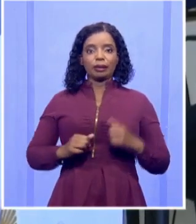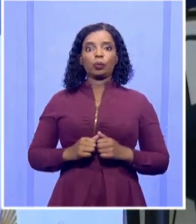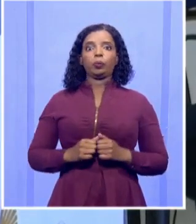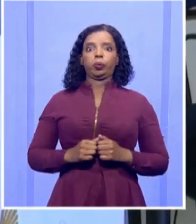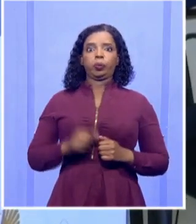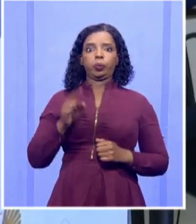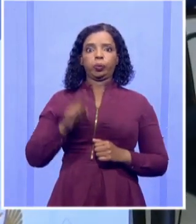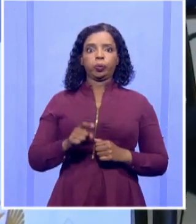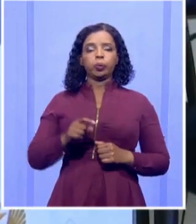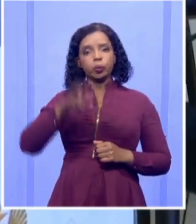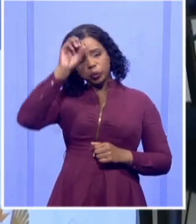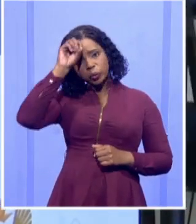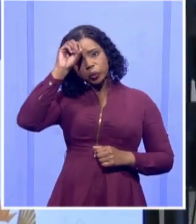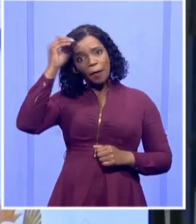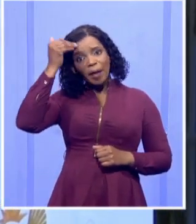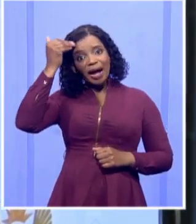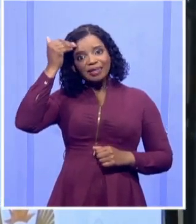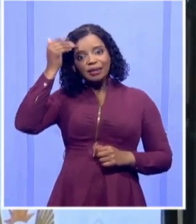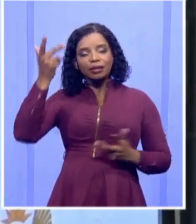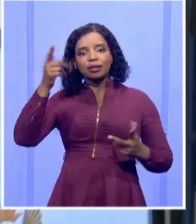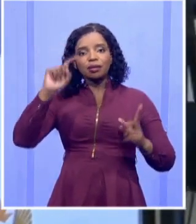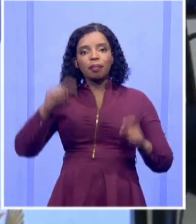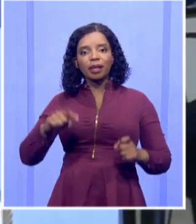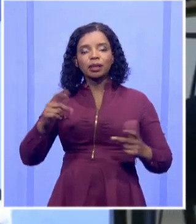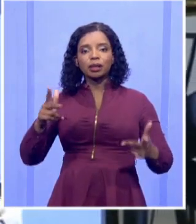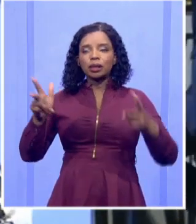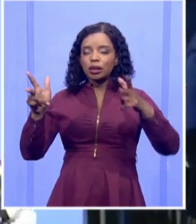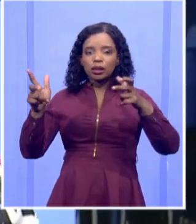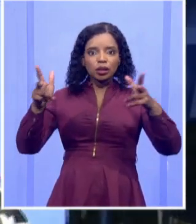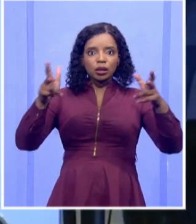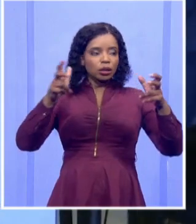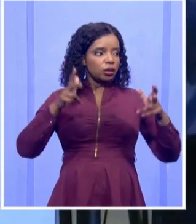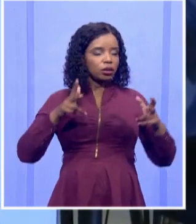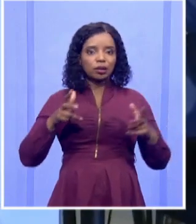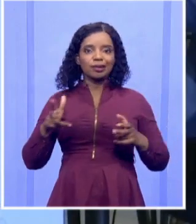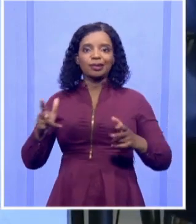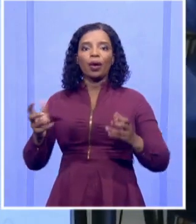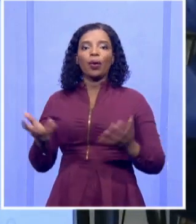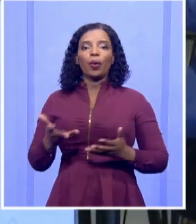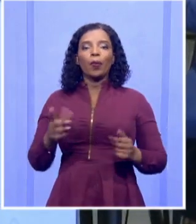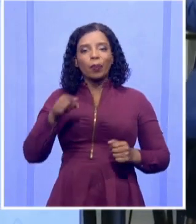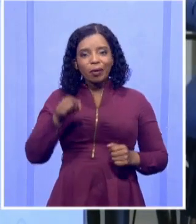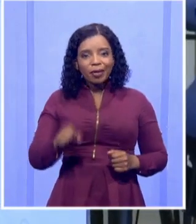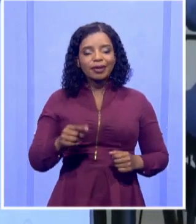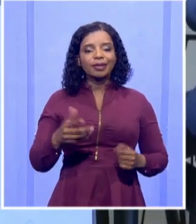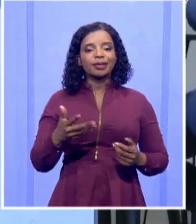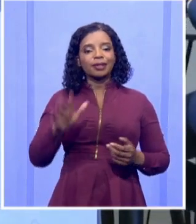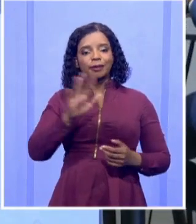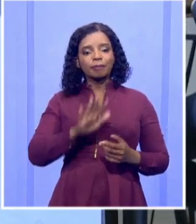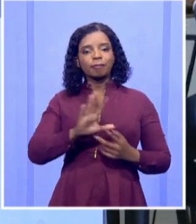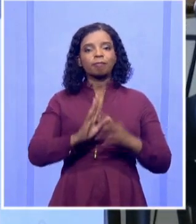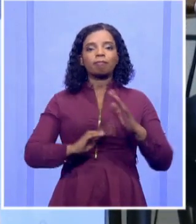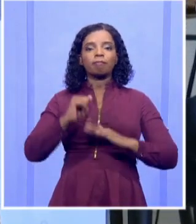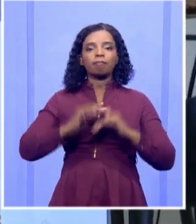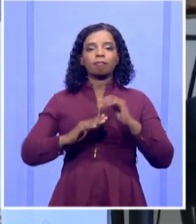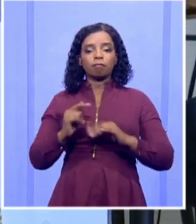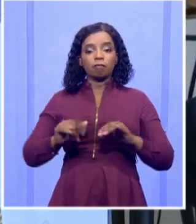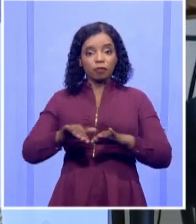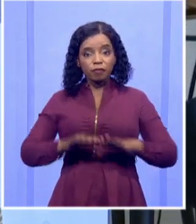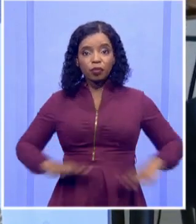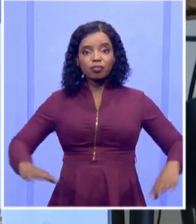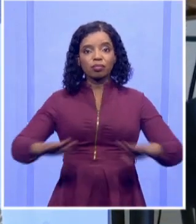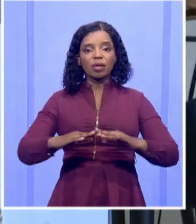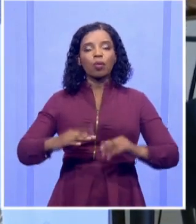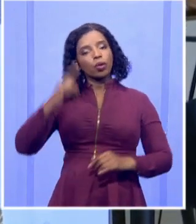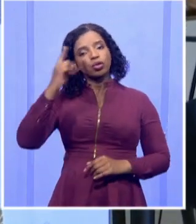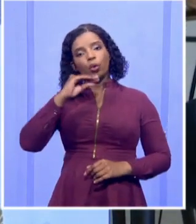something that the mind, needs to comprehend. And this is the scale of infrastructure development that we are talking about. But of course,